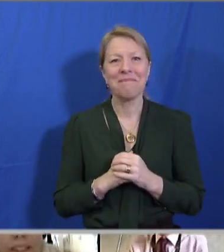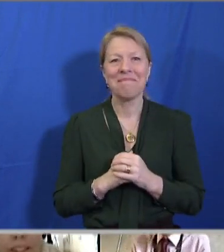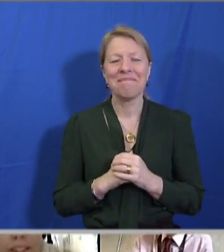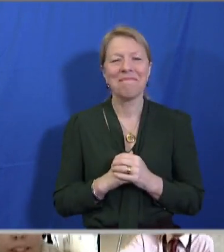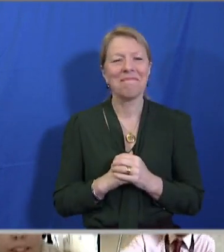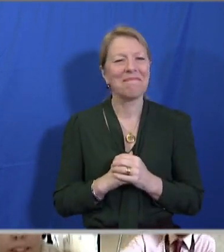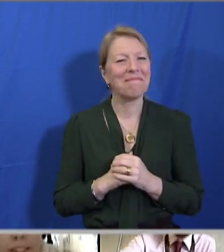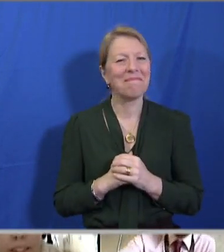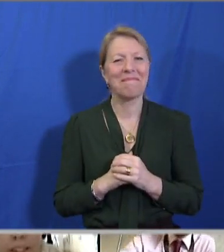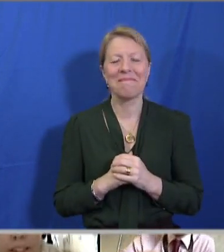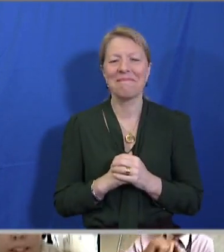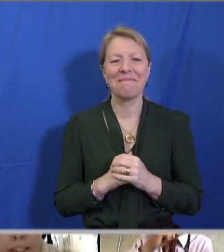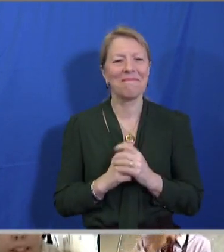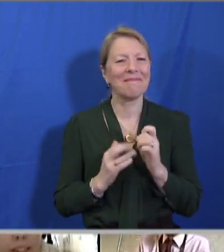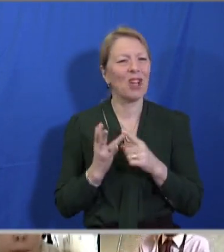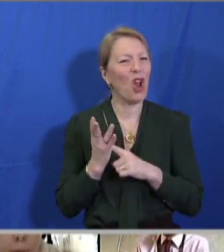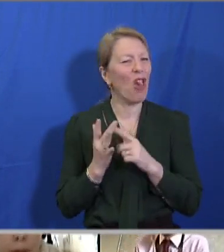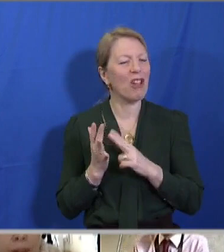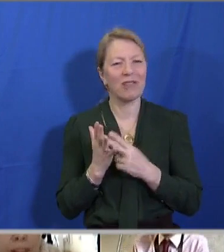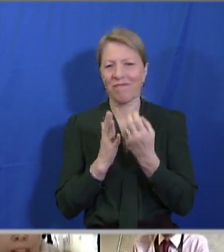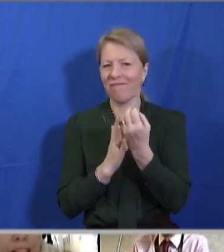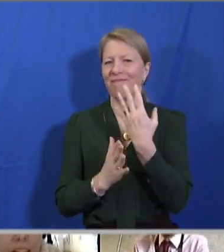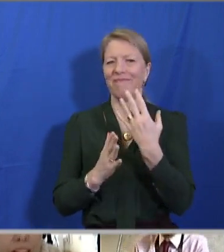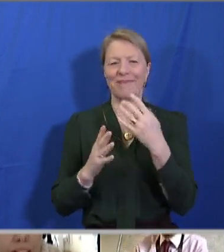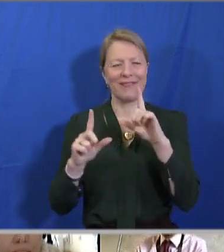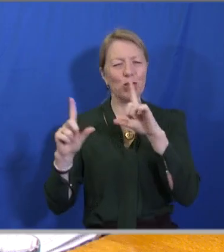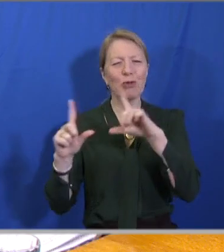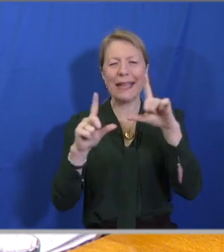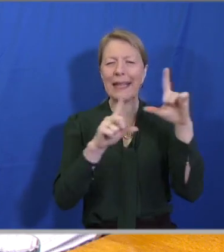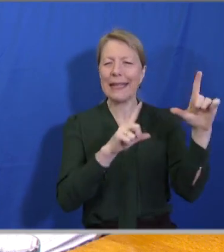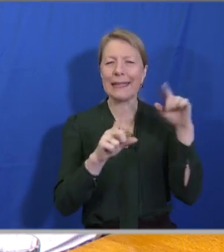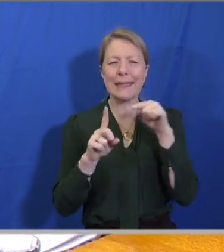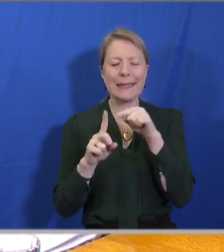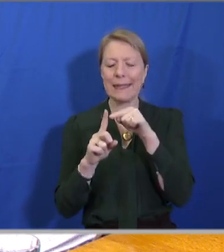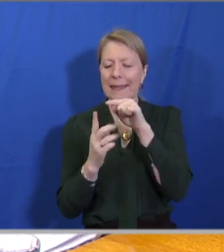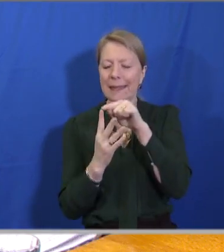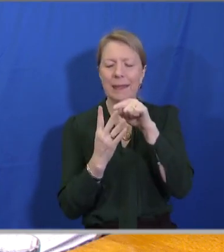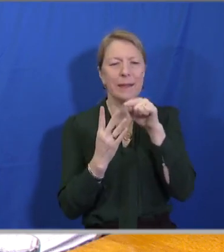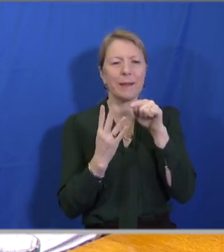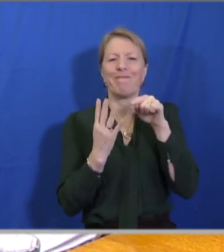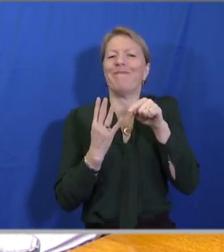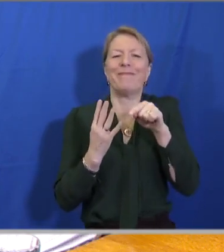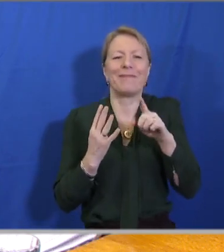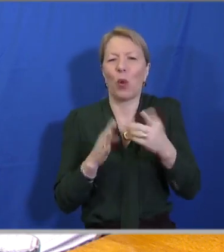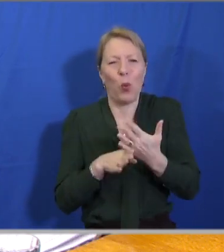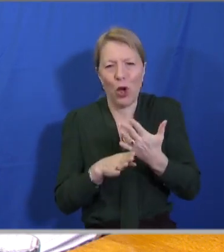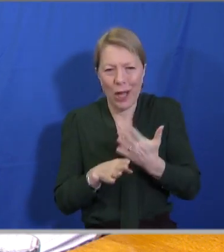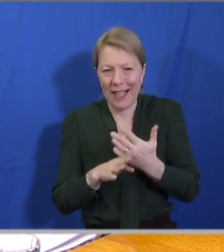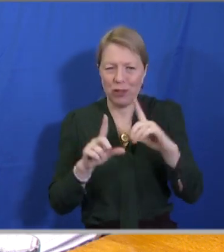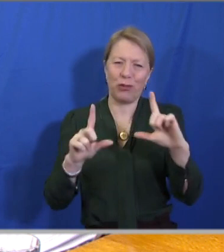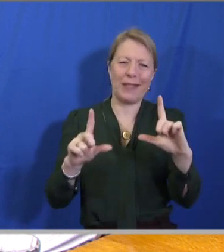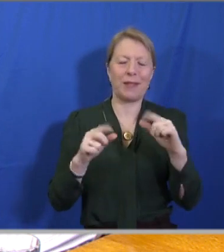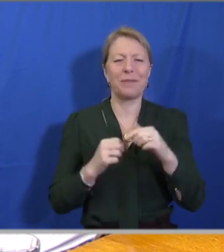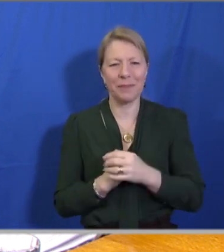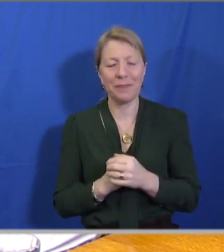Okay, I'm not seeing or hearing Colin. I'm going to move on, and we'll come back to you, Colin. Hopefully we'll be able to hear you when we come back.